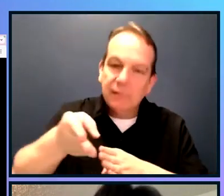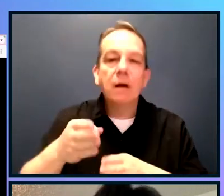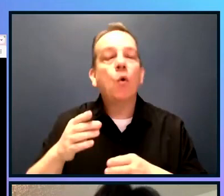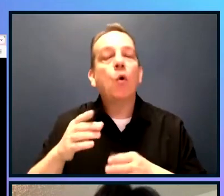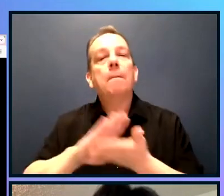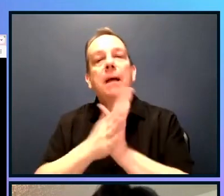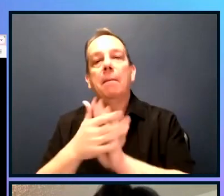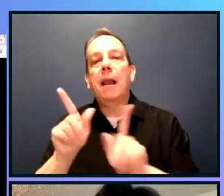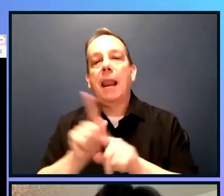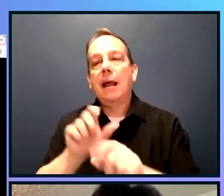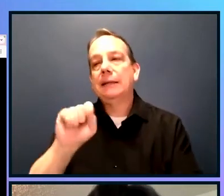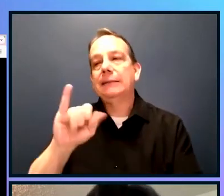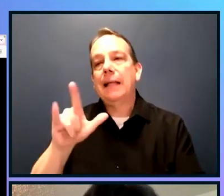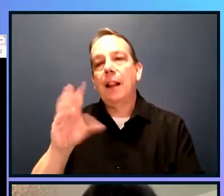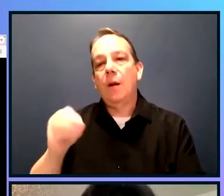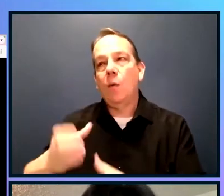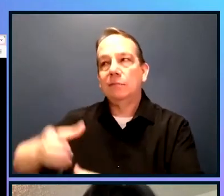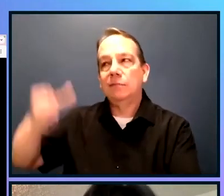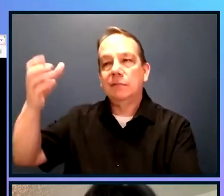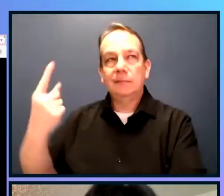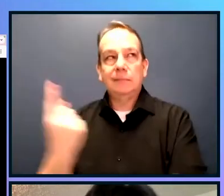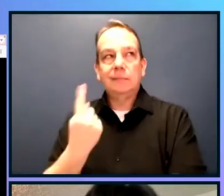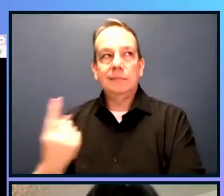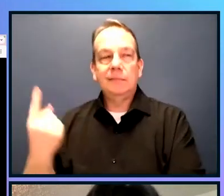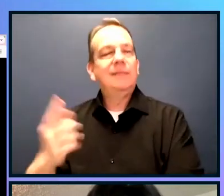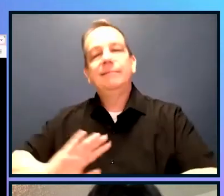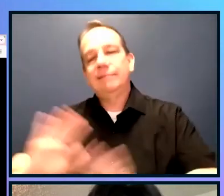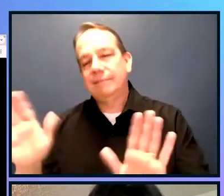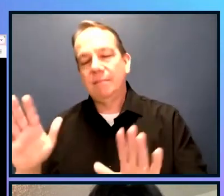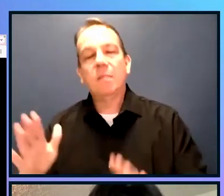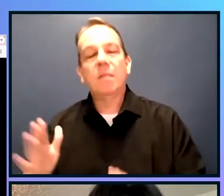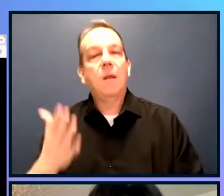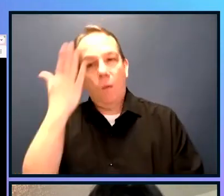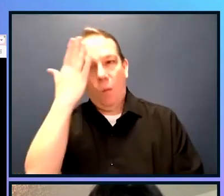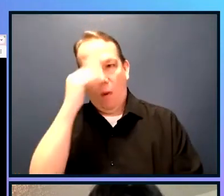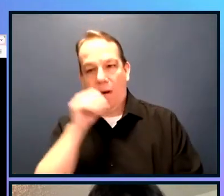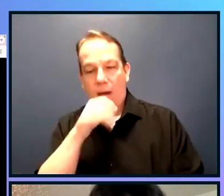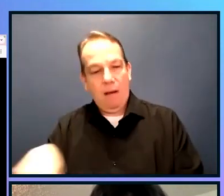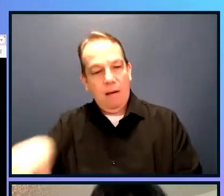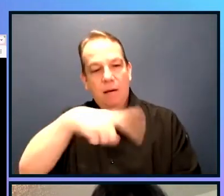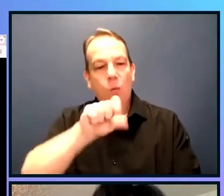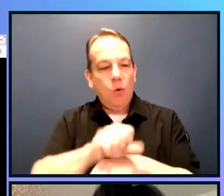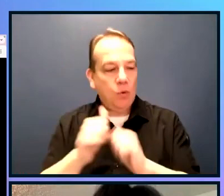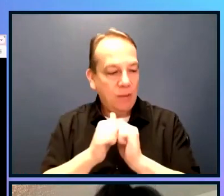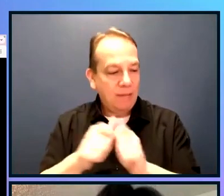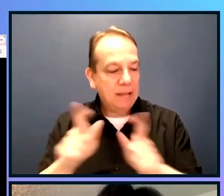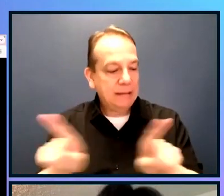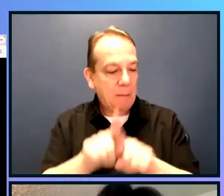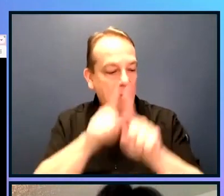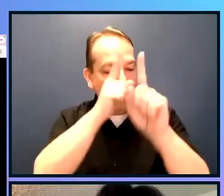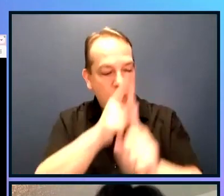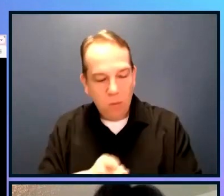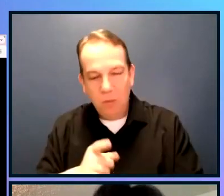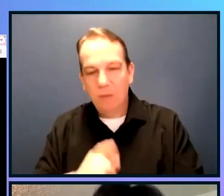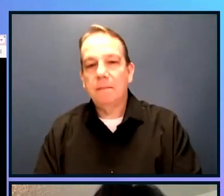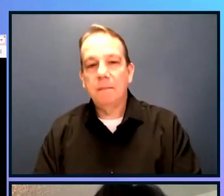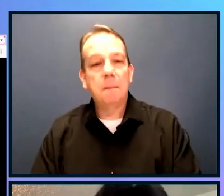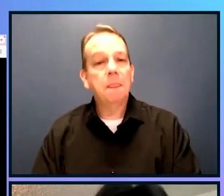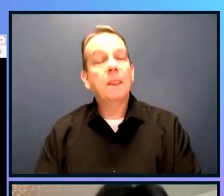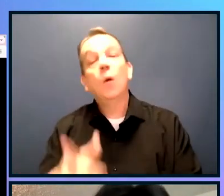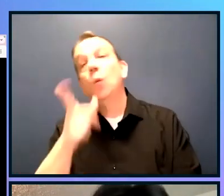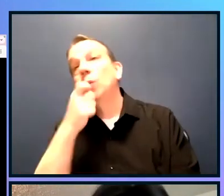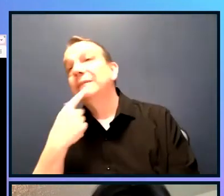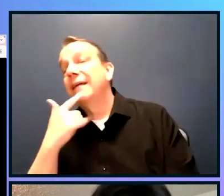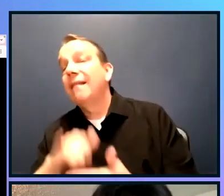work. Yet, if you have the same goal, why not work together? Who says that a designer can't contribute to